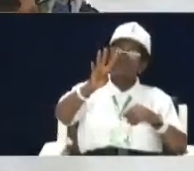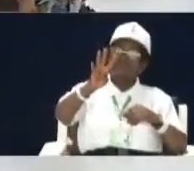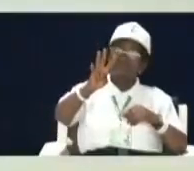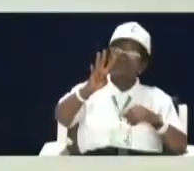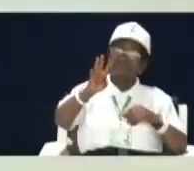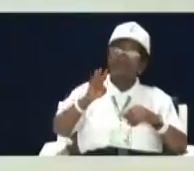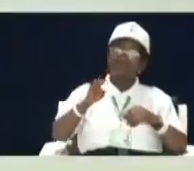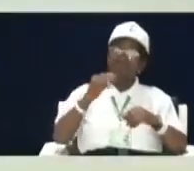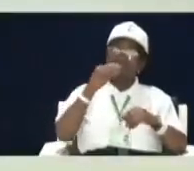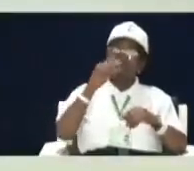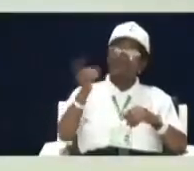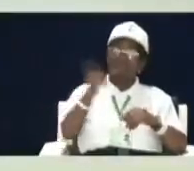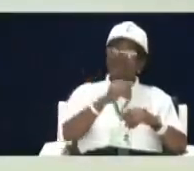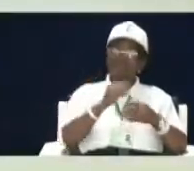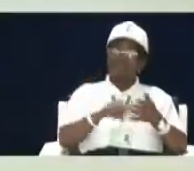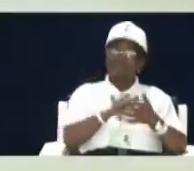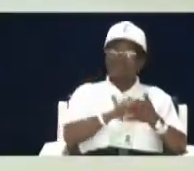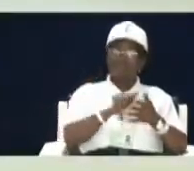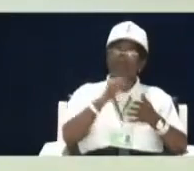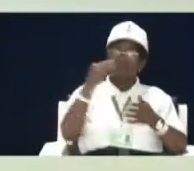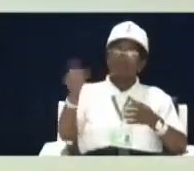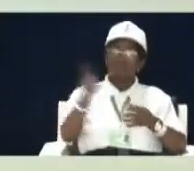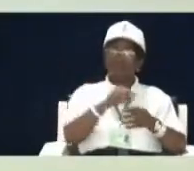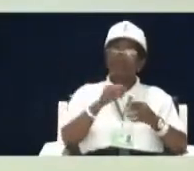And thank you, those of you who are clapping.